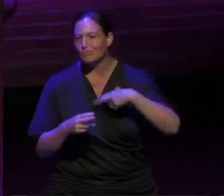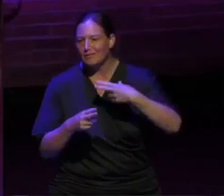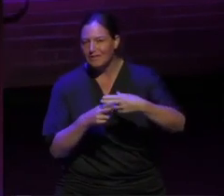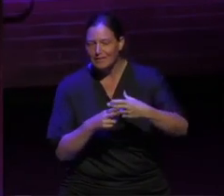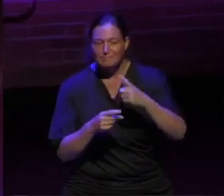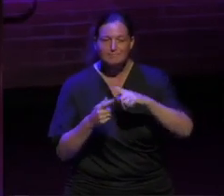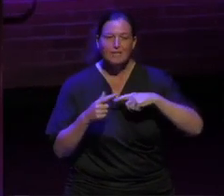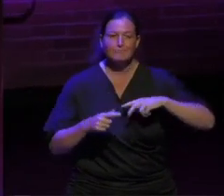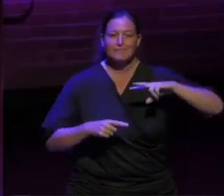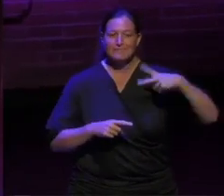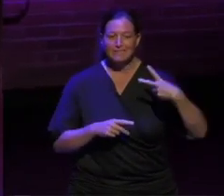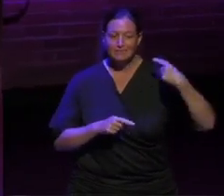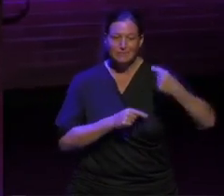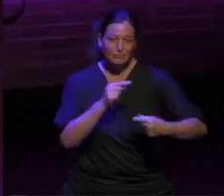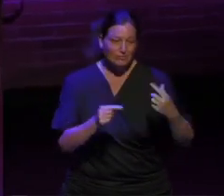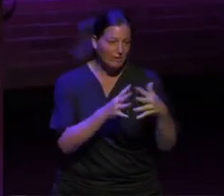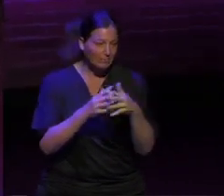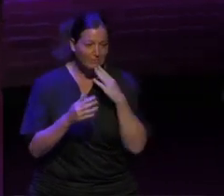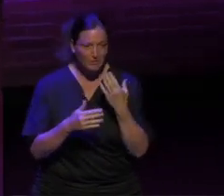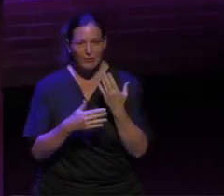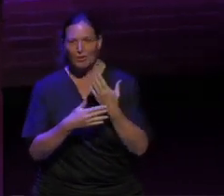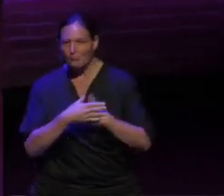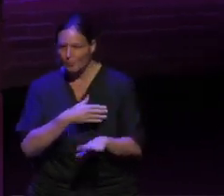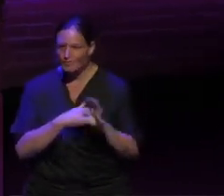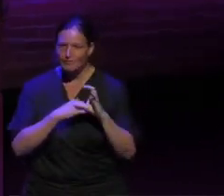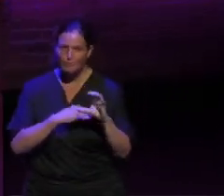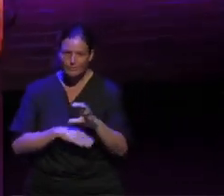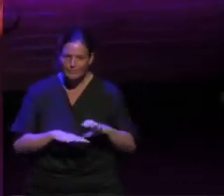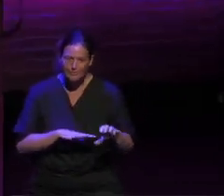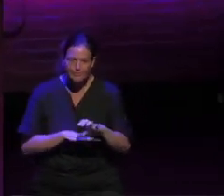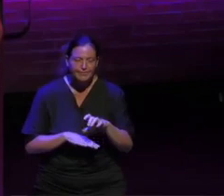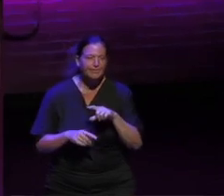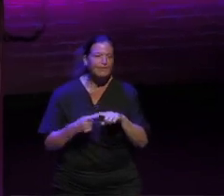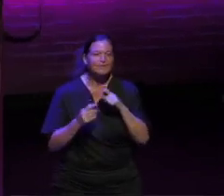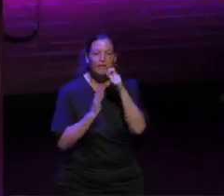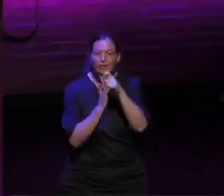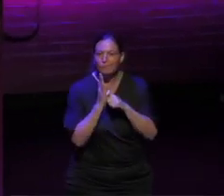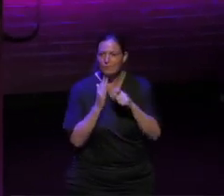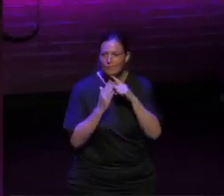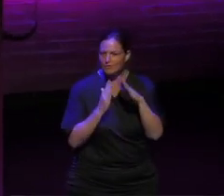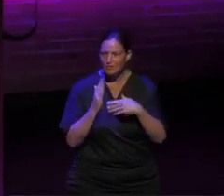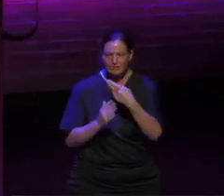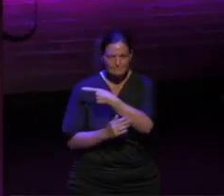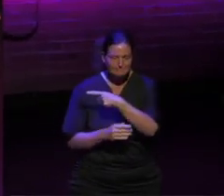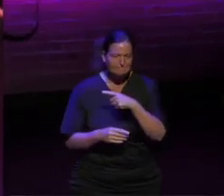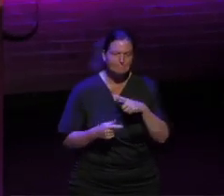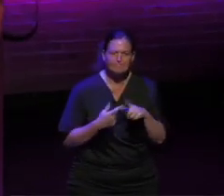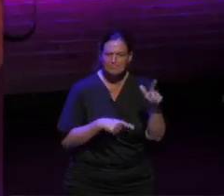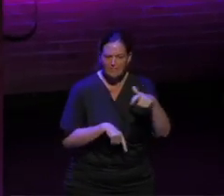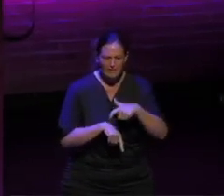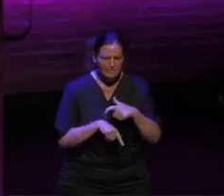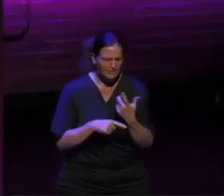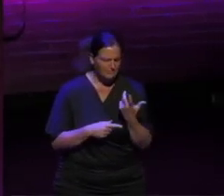am second generation American-born Cape Verdean. And when I wrote the song called Cabo Verde Un Dia, at the time, which was